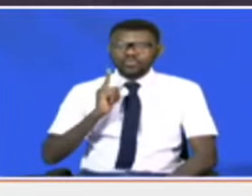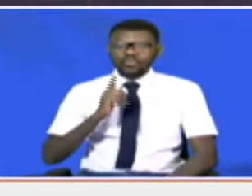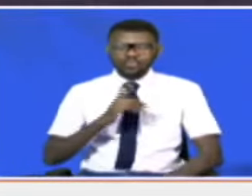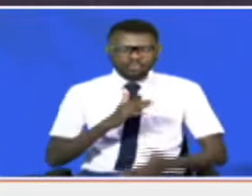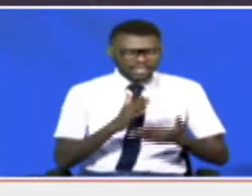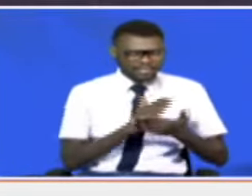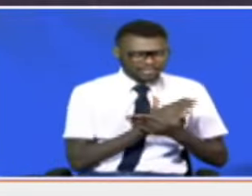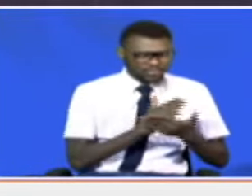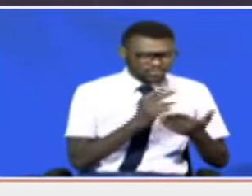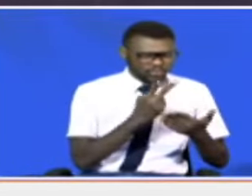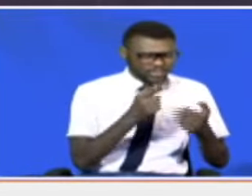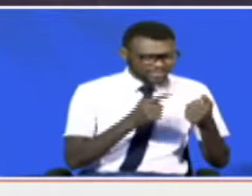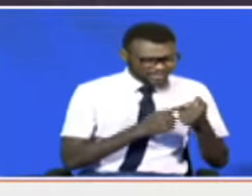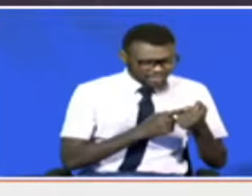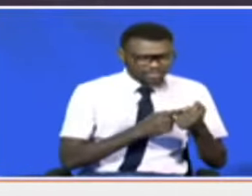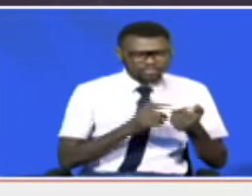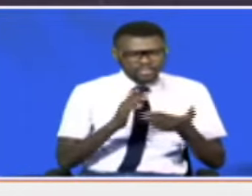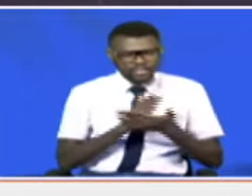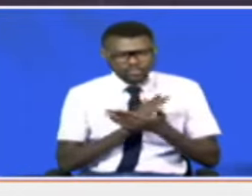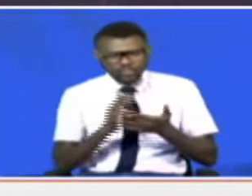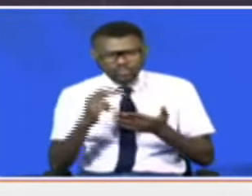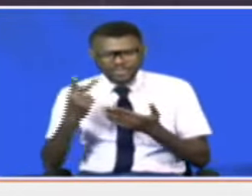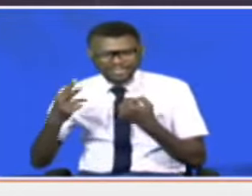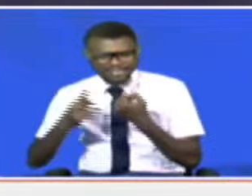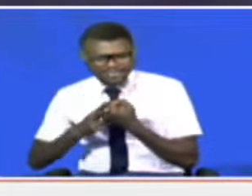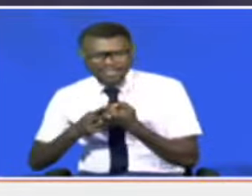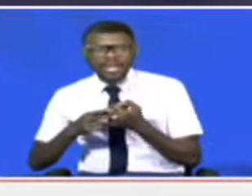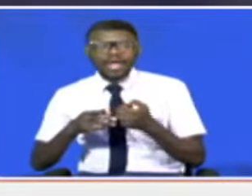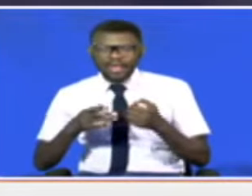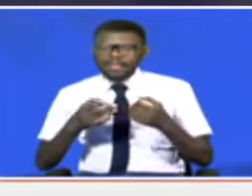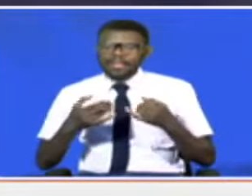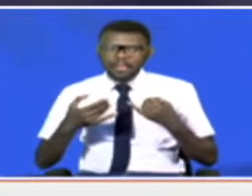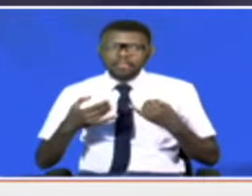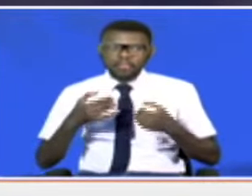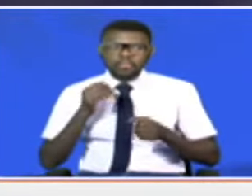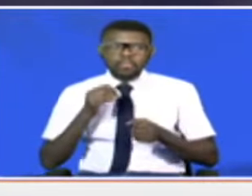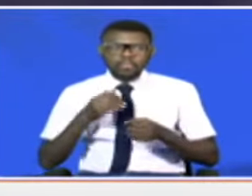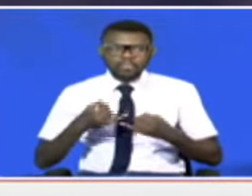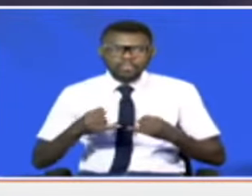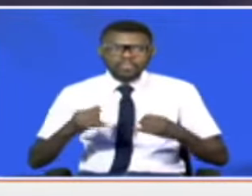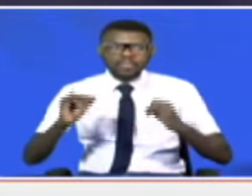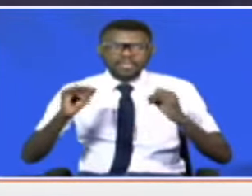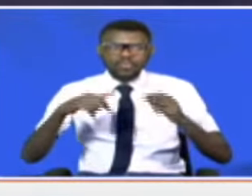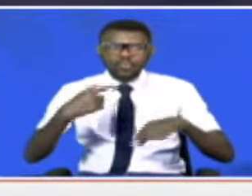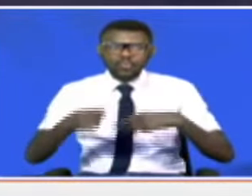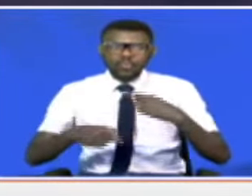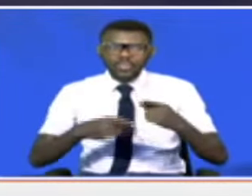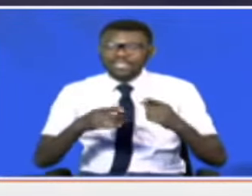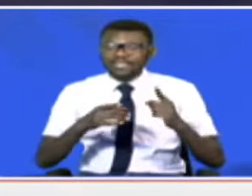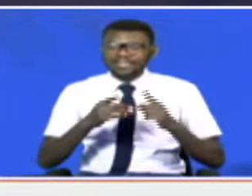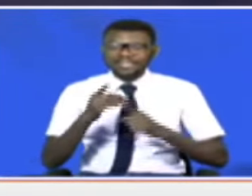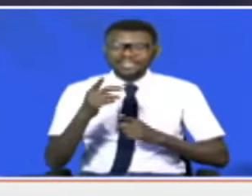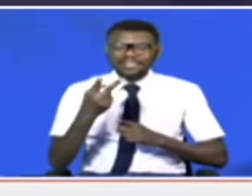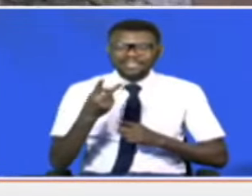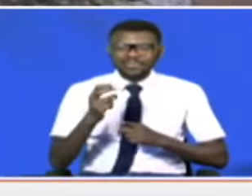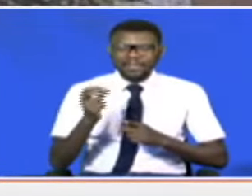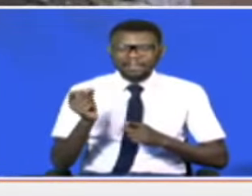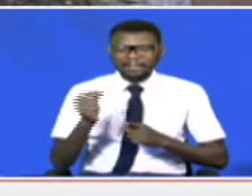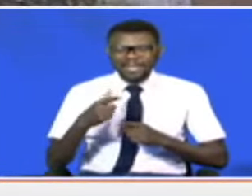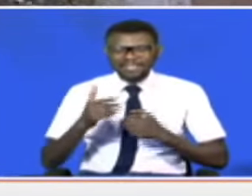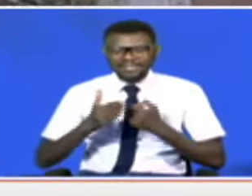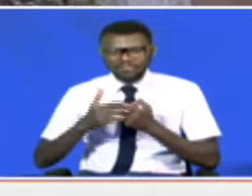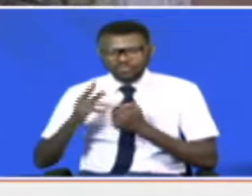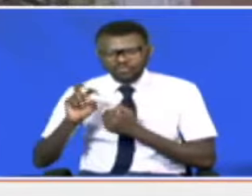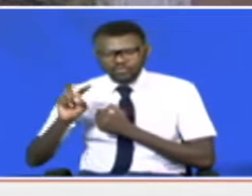part 5, and 27, will remain in force and operational until September 20th, 2024,